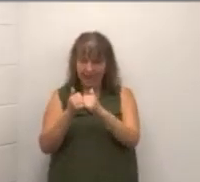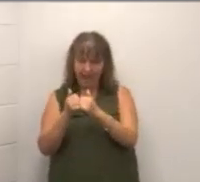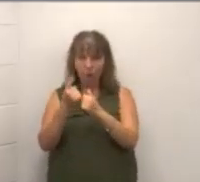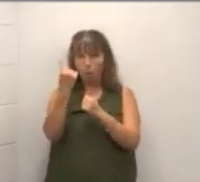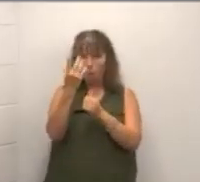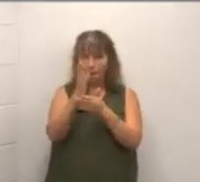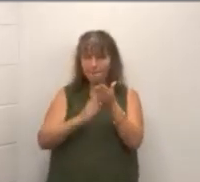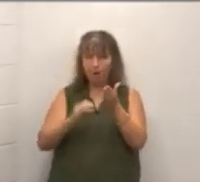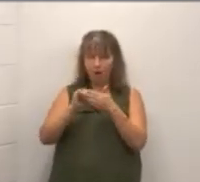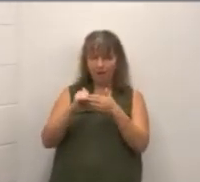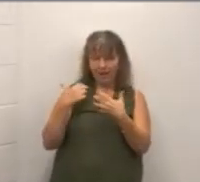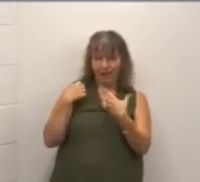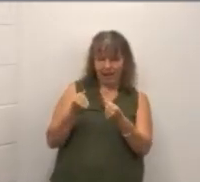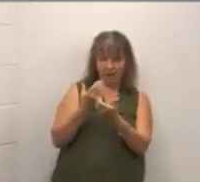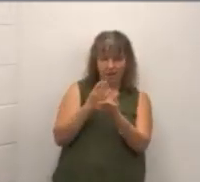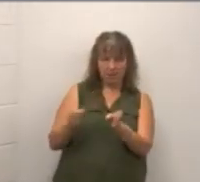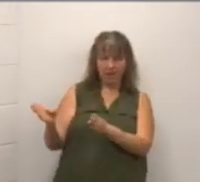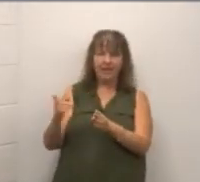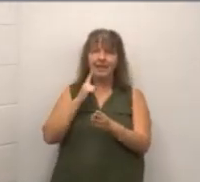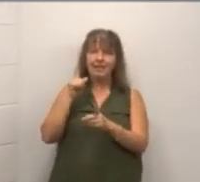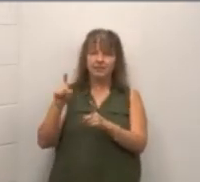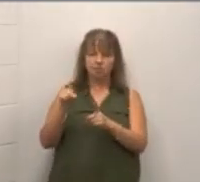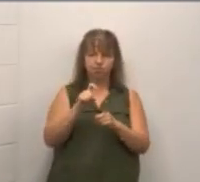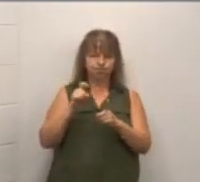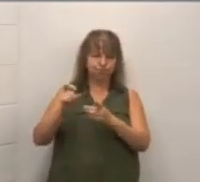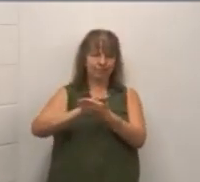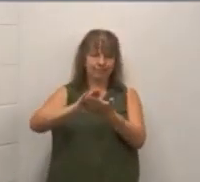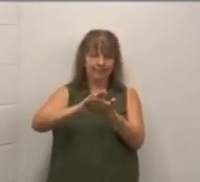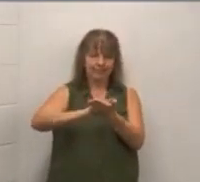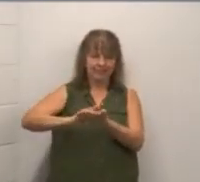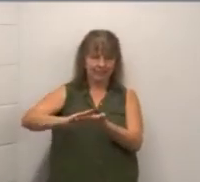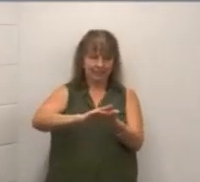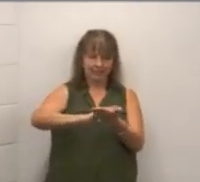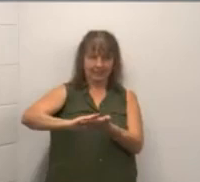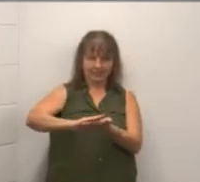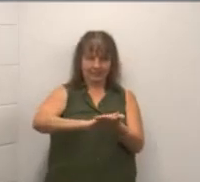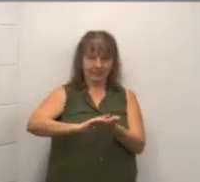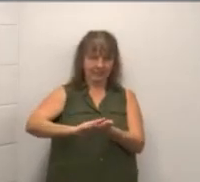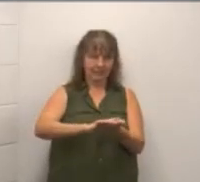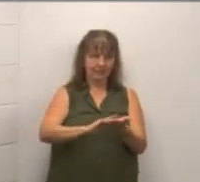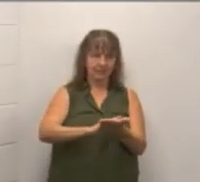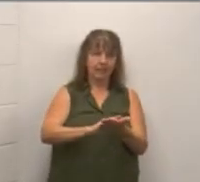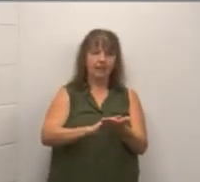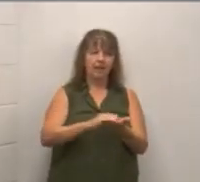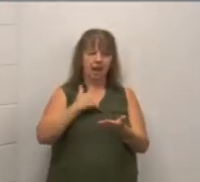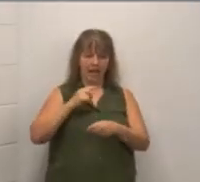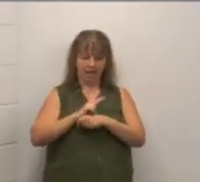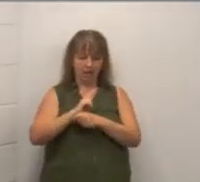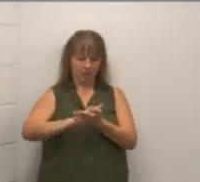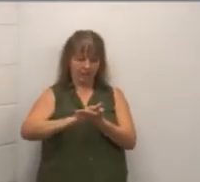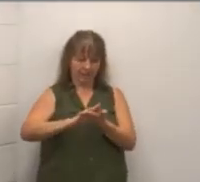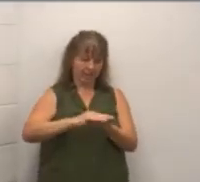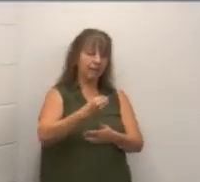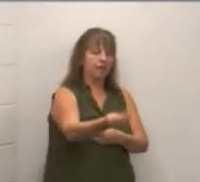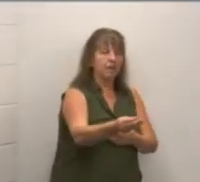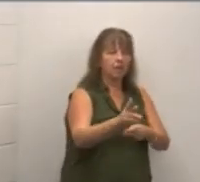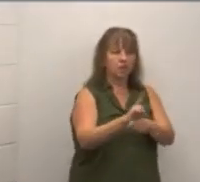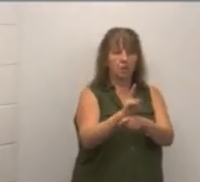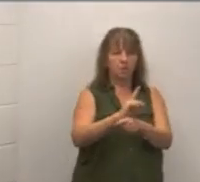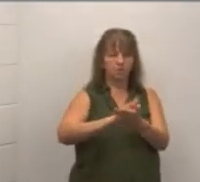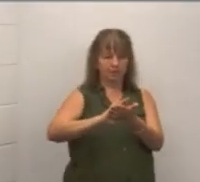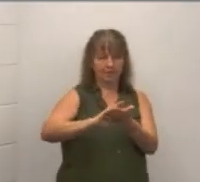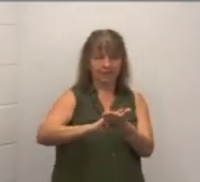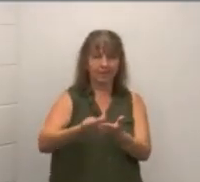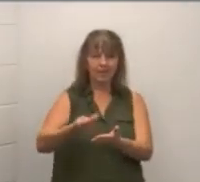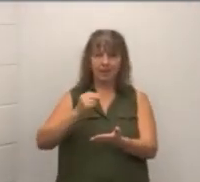safety plan is the disinfecting that needs to occur between use, the importance of hand